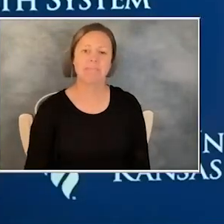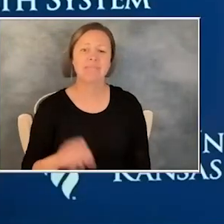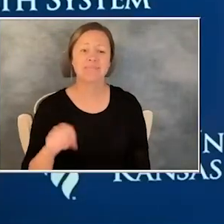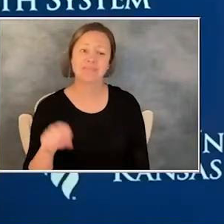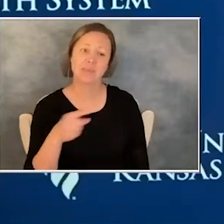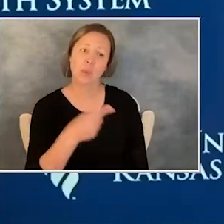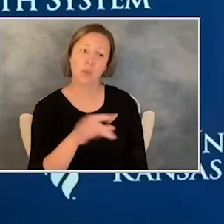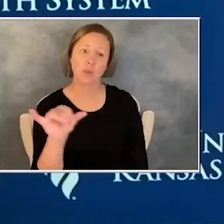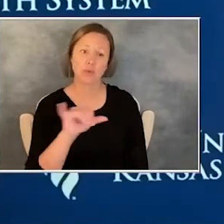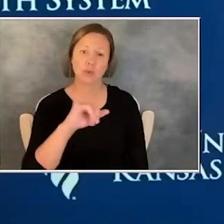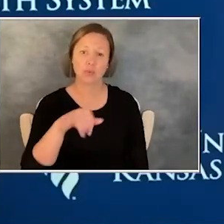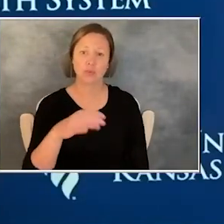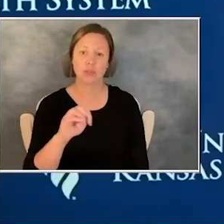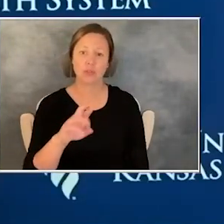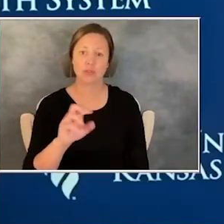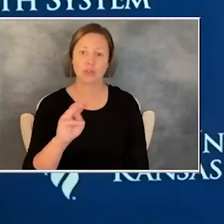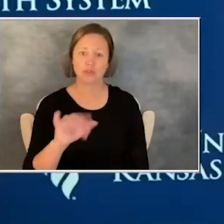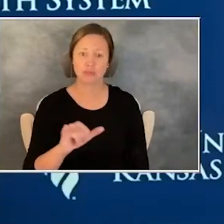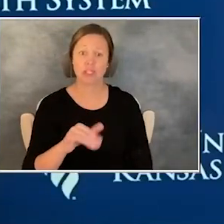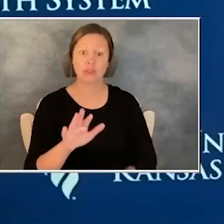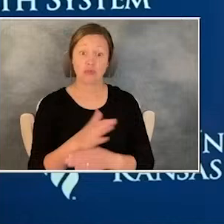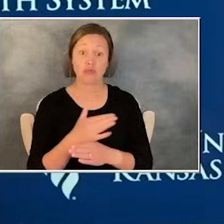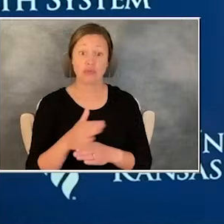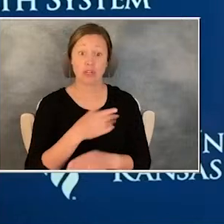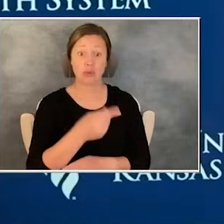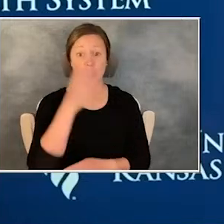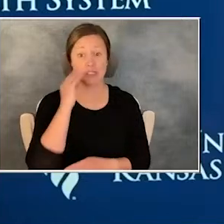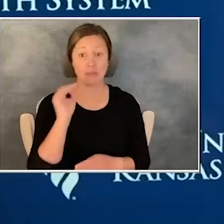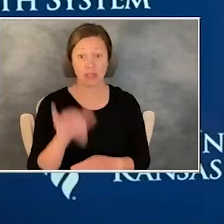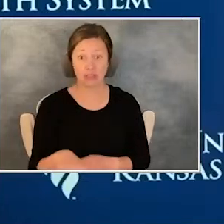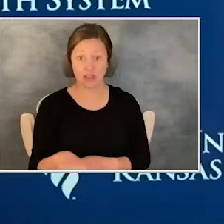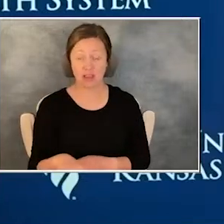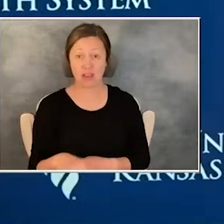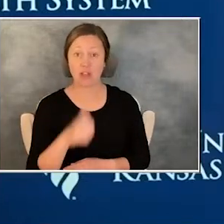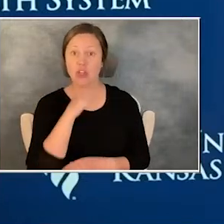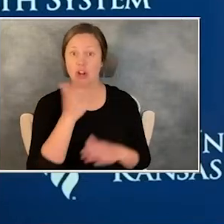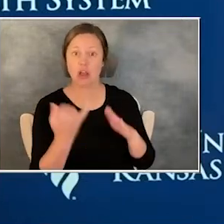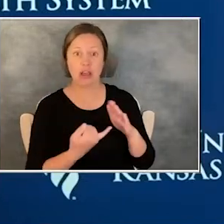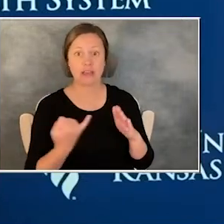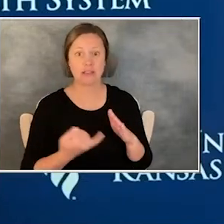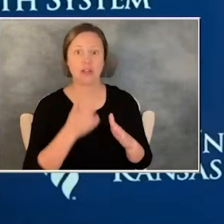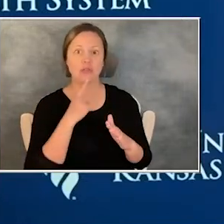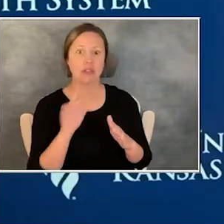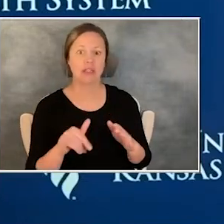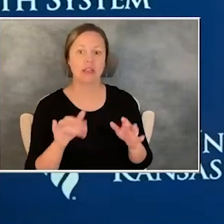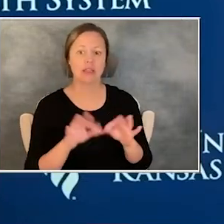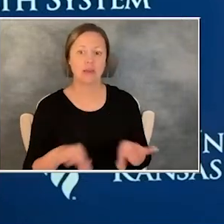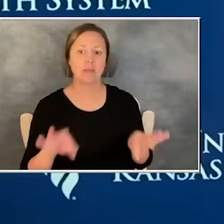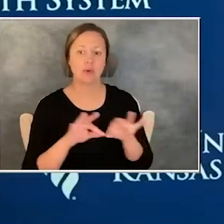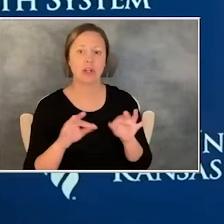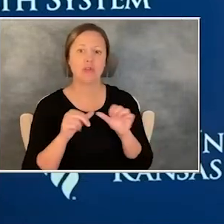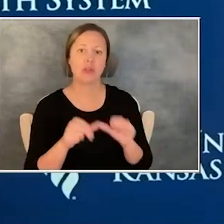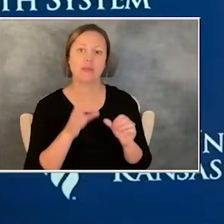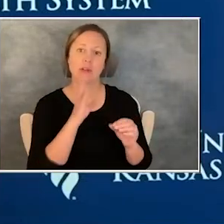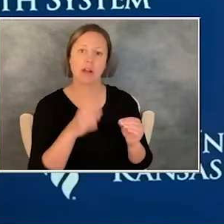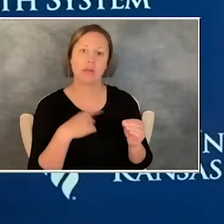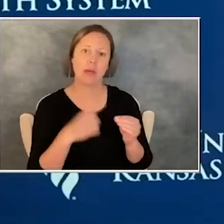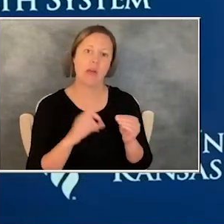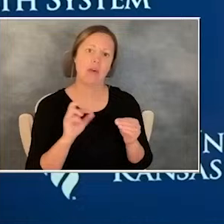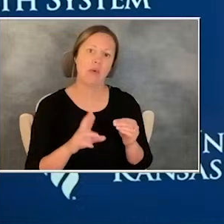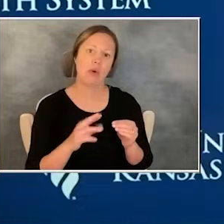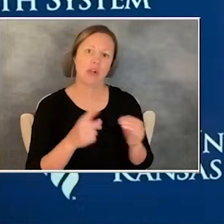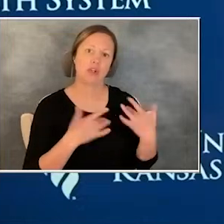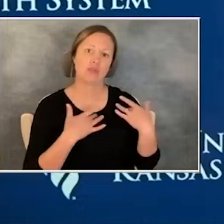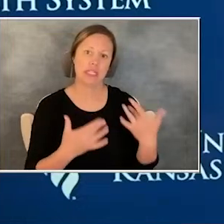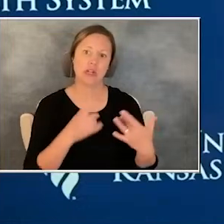it in a comment is huge, because you're not isolating. And I think that's so important to keep talking about it, or else you tend to isolate, and that's the